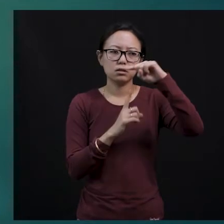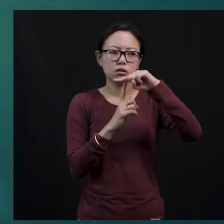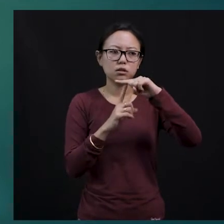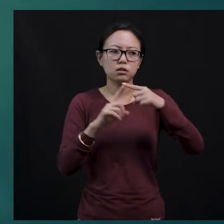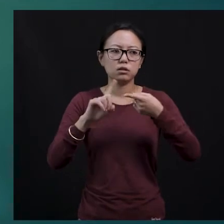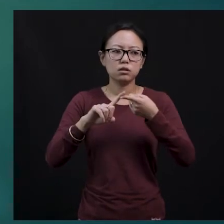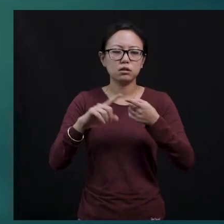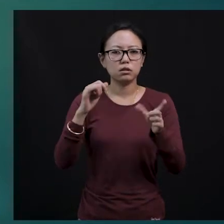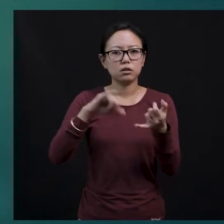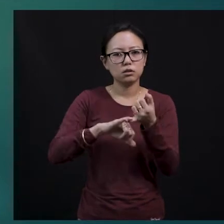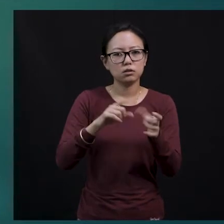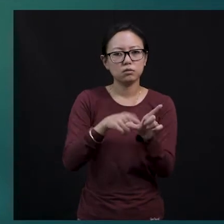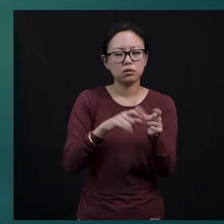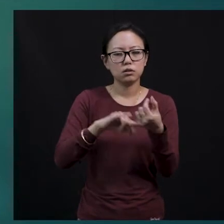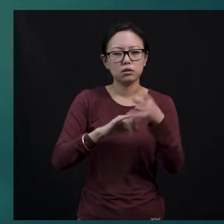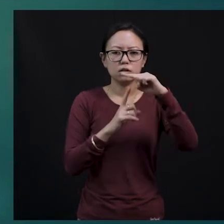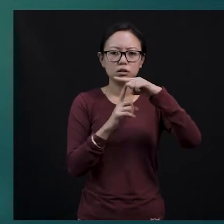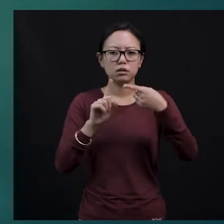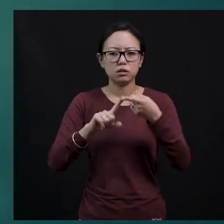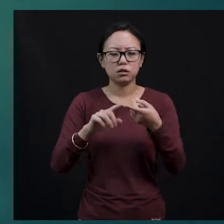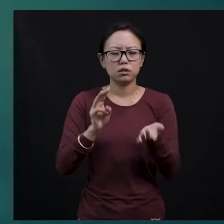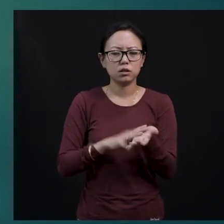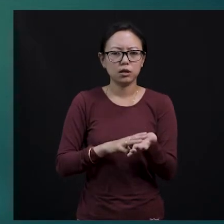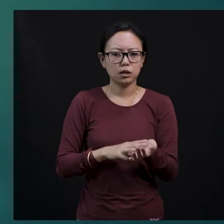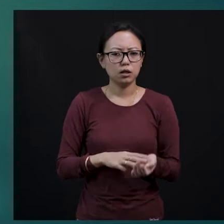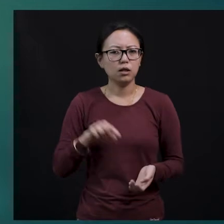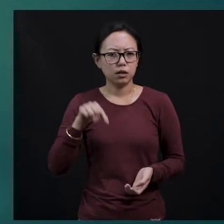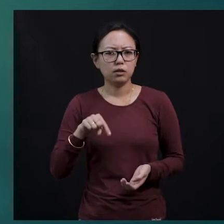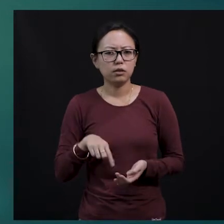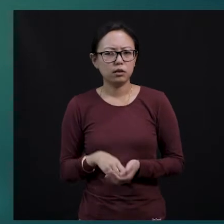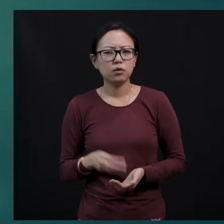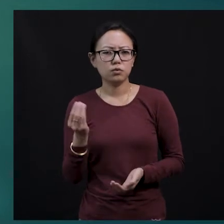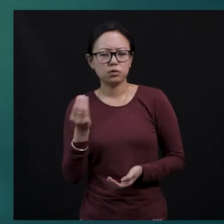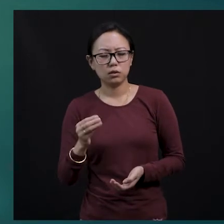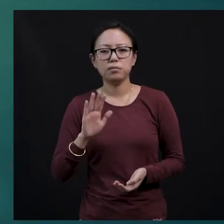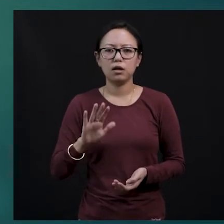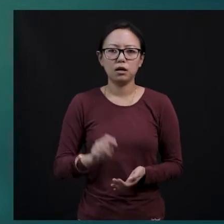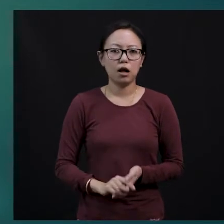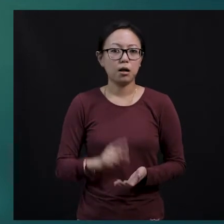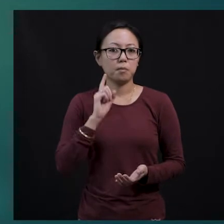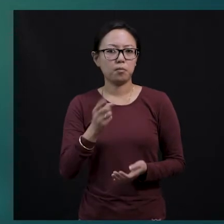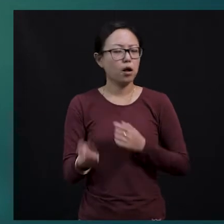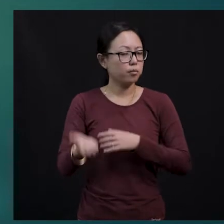in as it was before 1947. Maybe